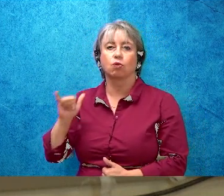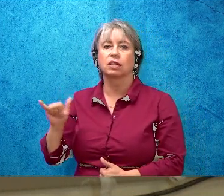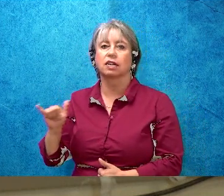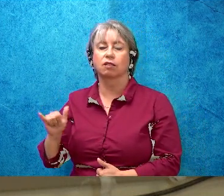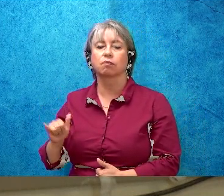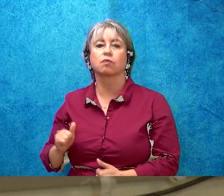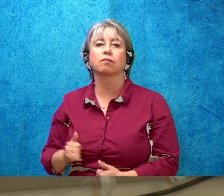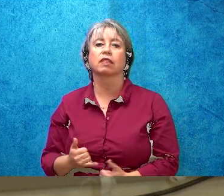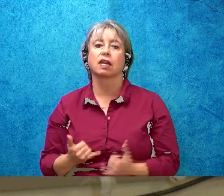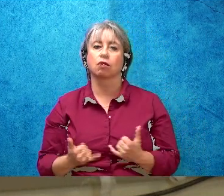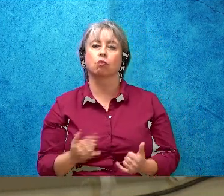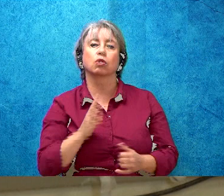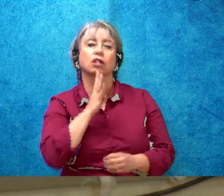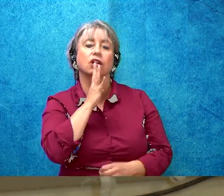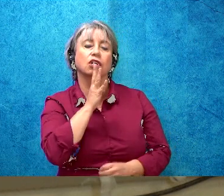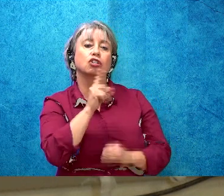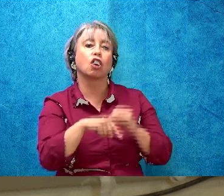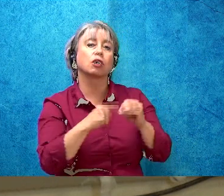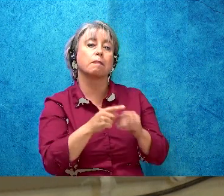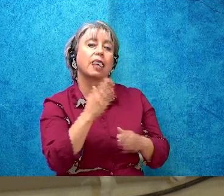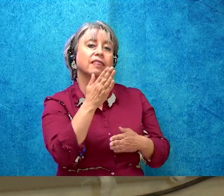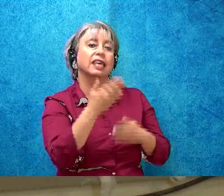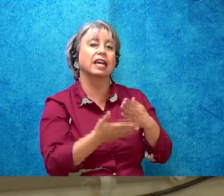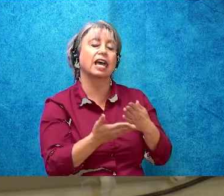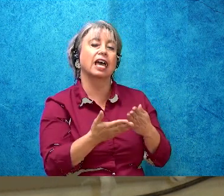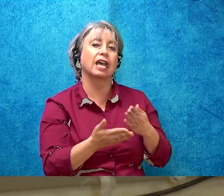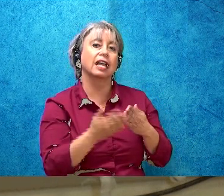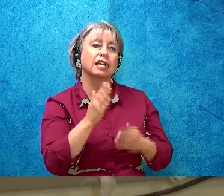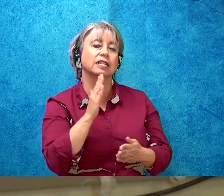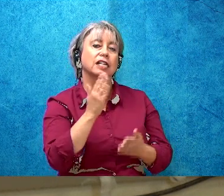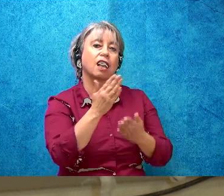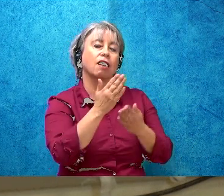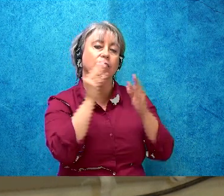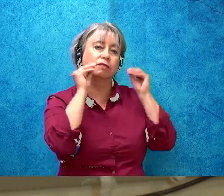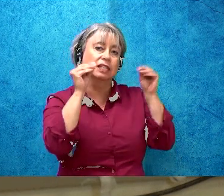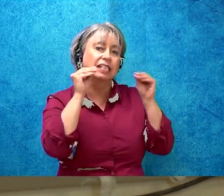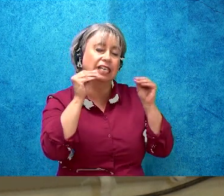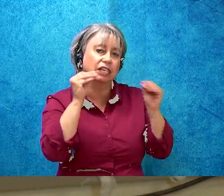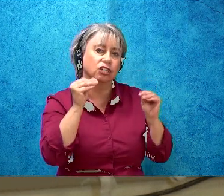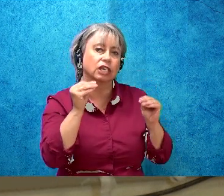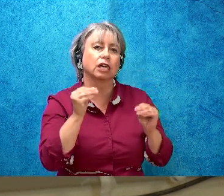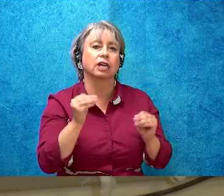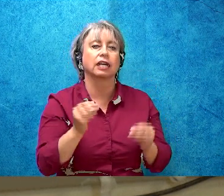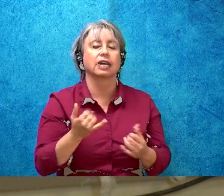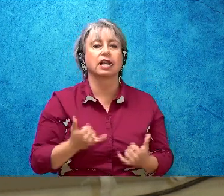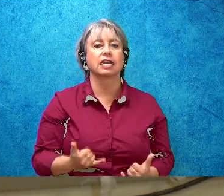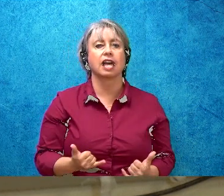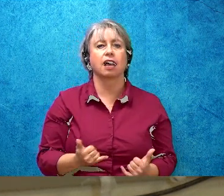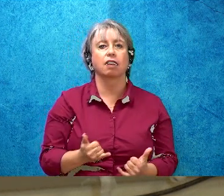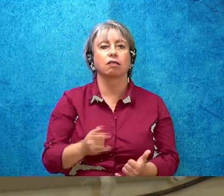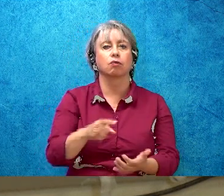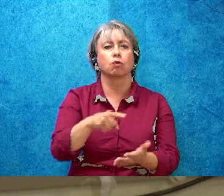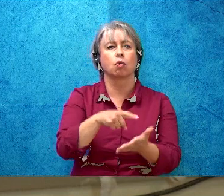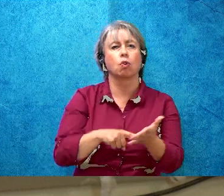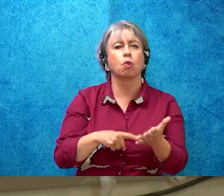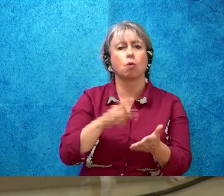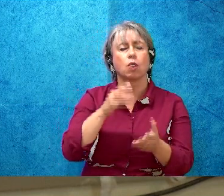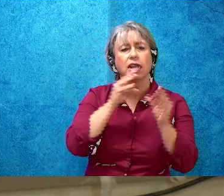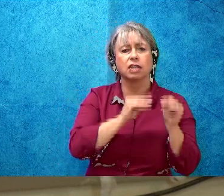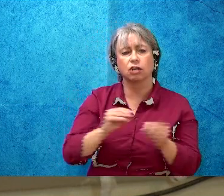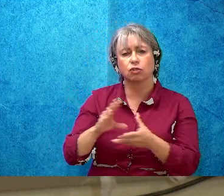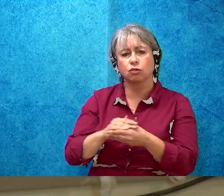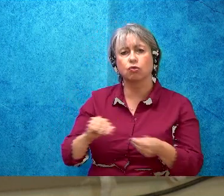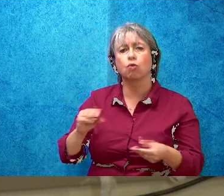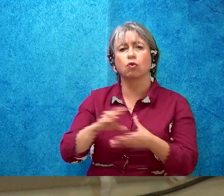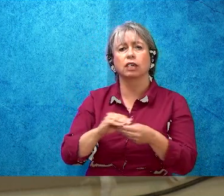going to talk about it at the end, but I want you to be thinking right now, what stories do I know where somebody has been jealous of another